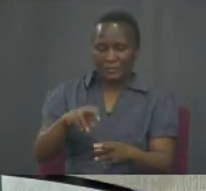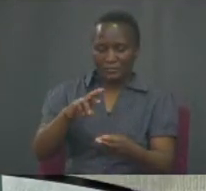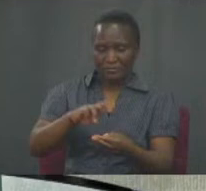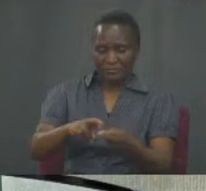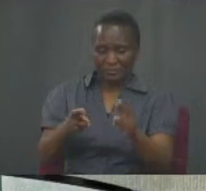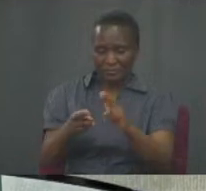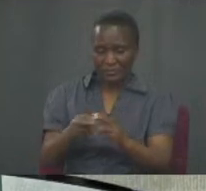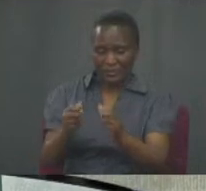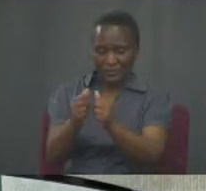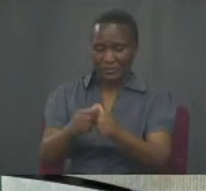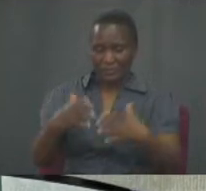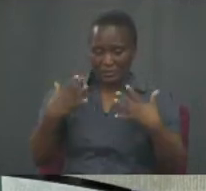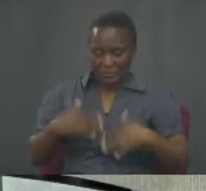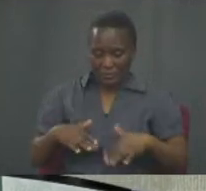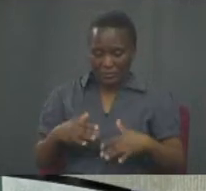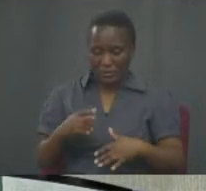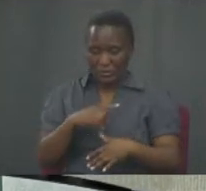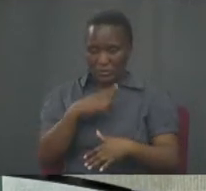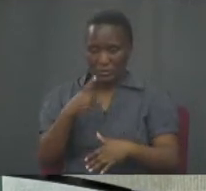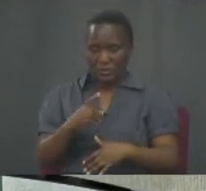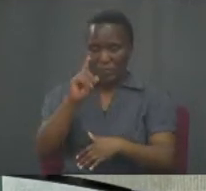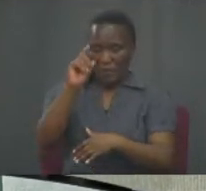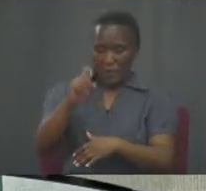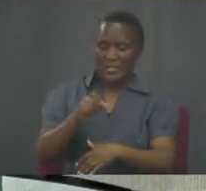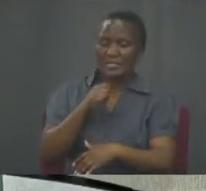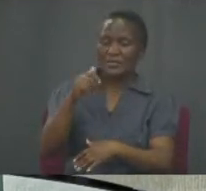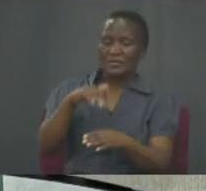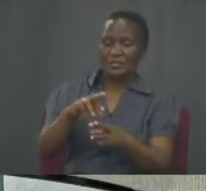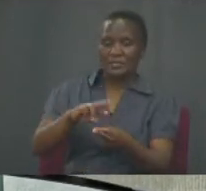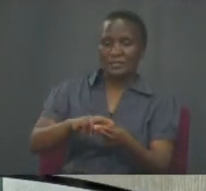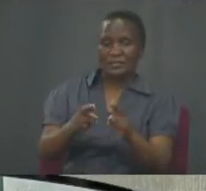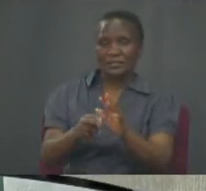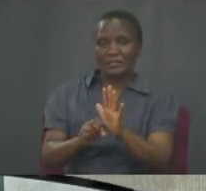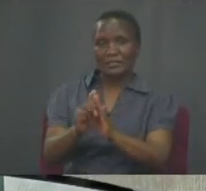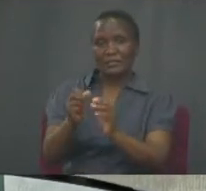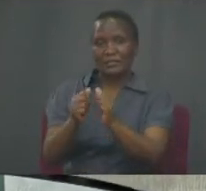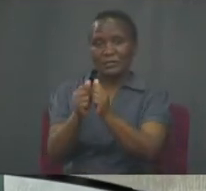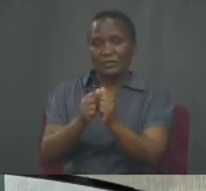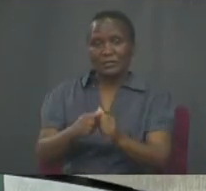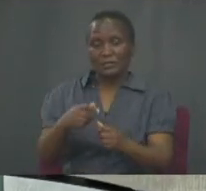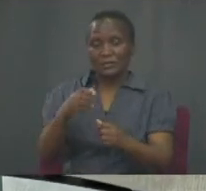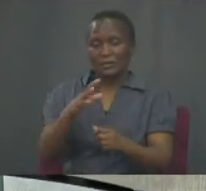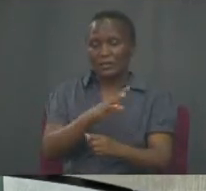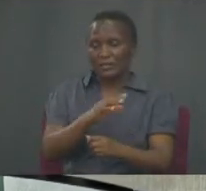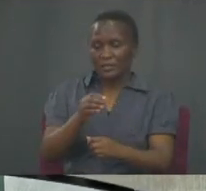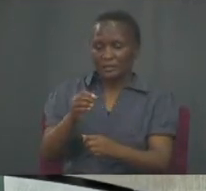supposed to be in relationships with? It's your chariot of iron, but there is a God who has power over it.